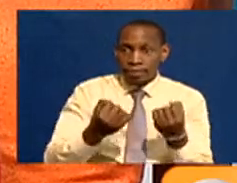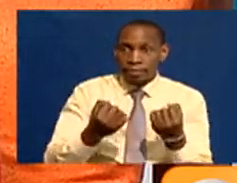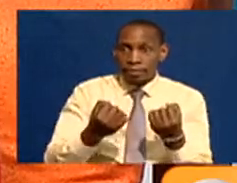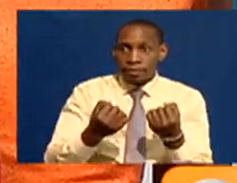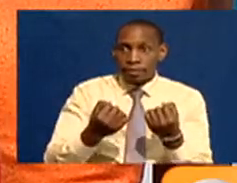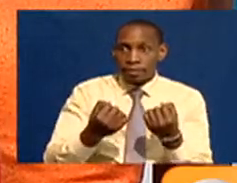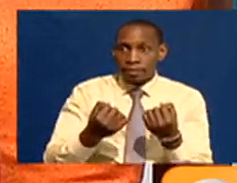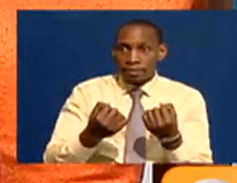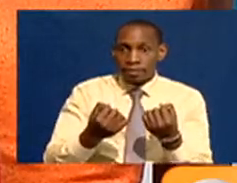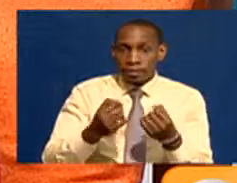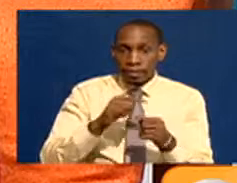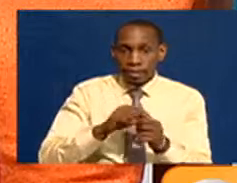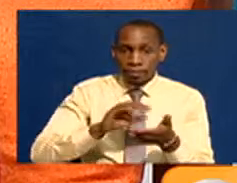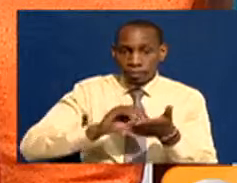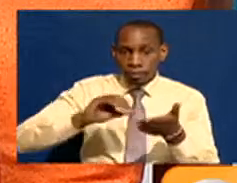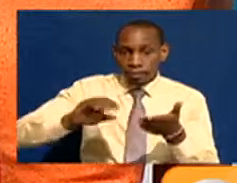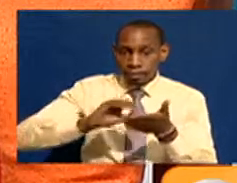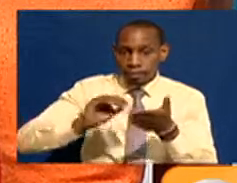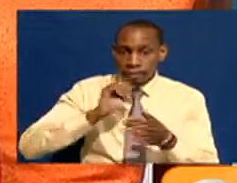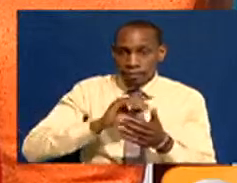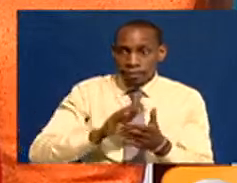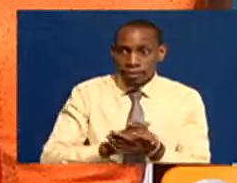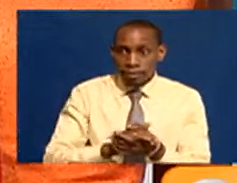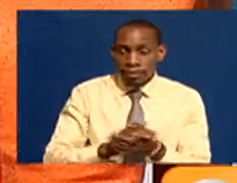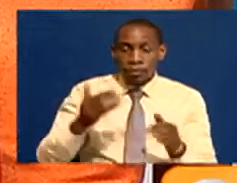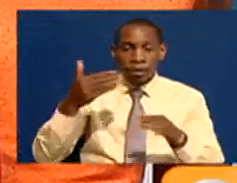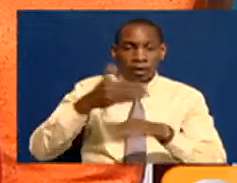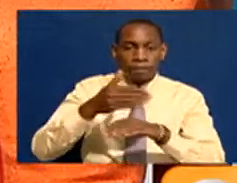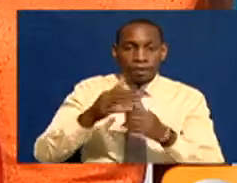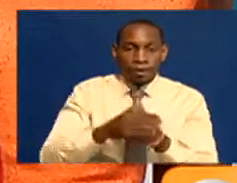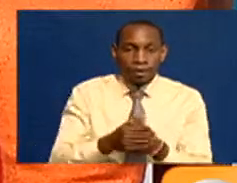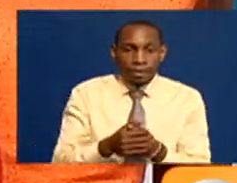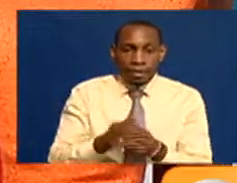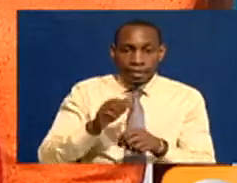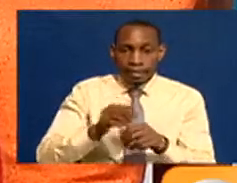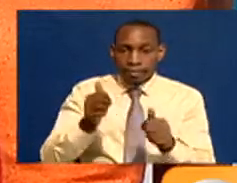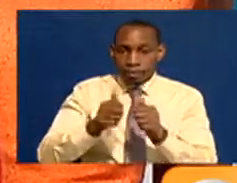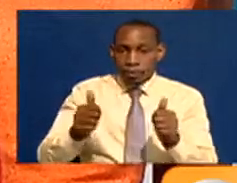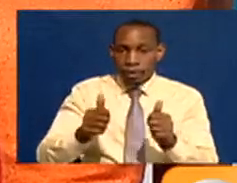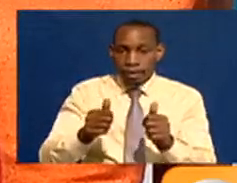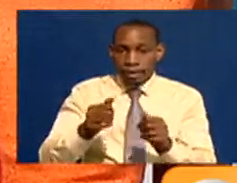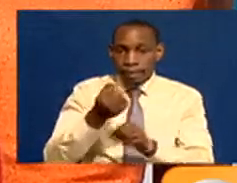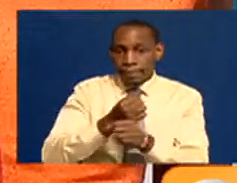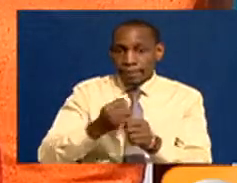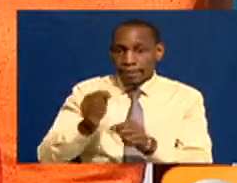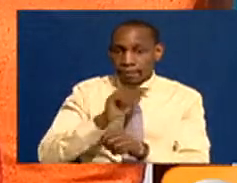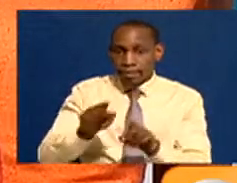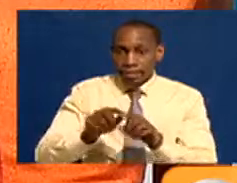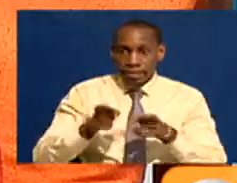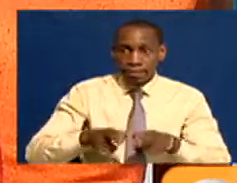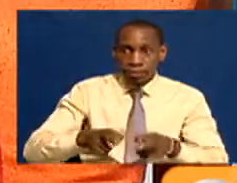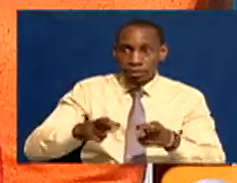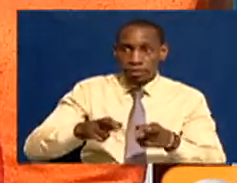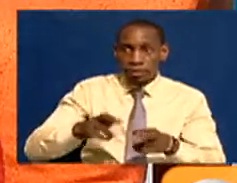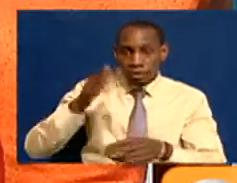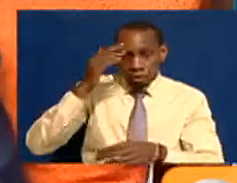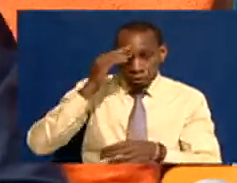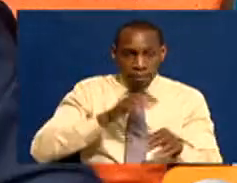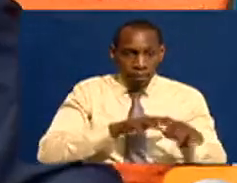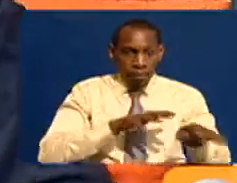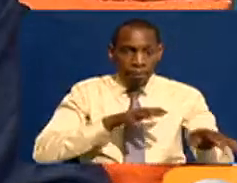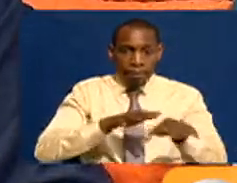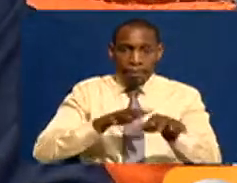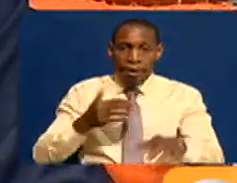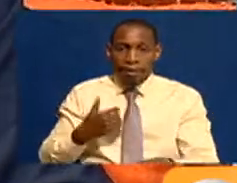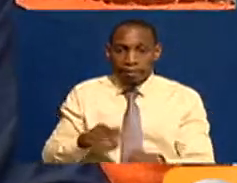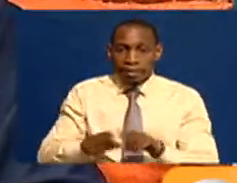if you subtract it, there will be a surplus. If properly designed and in the roads that we know there are congestion that